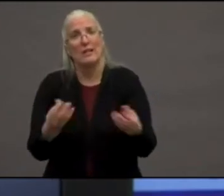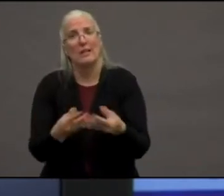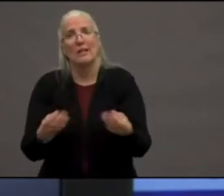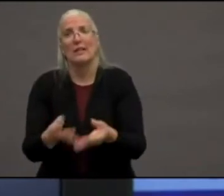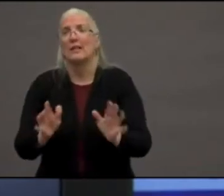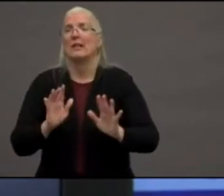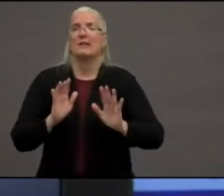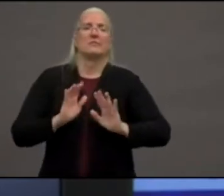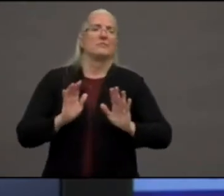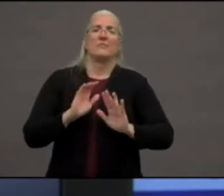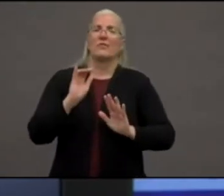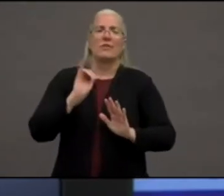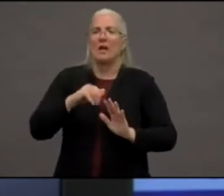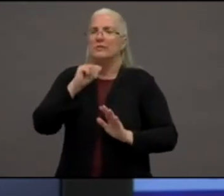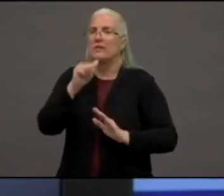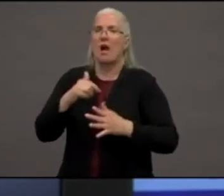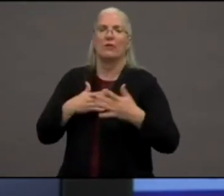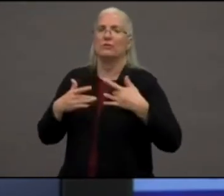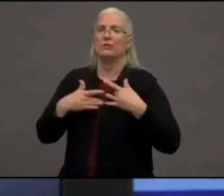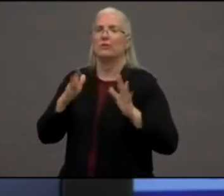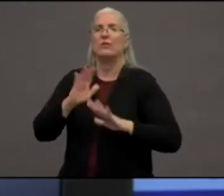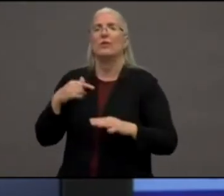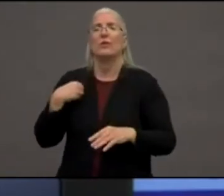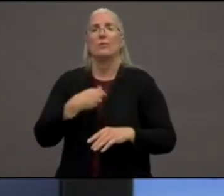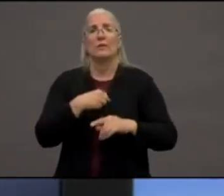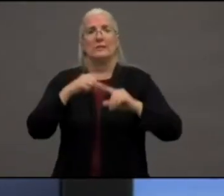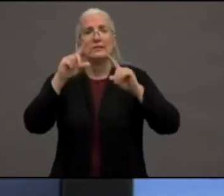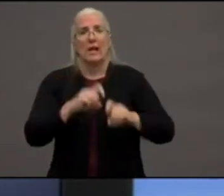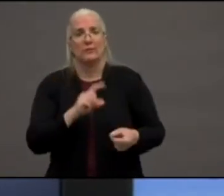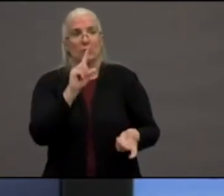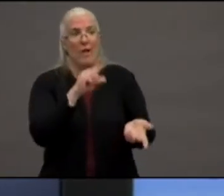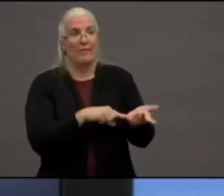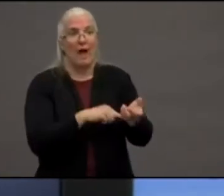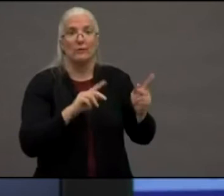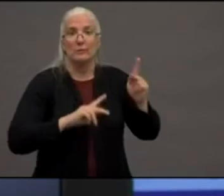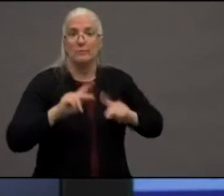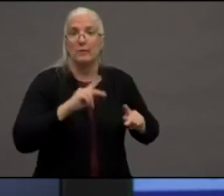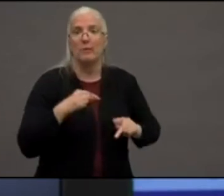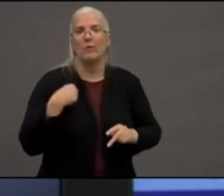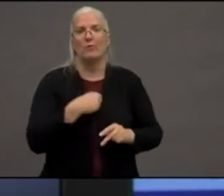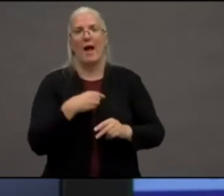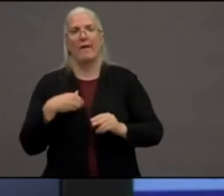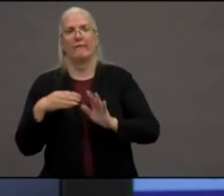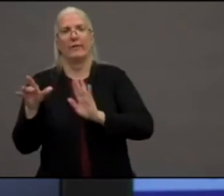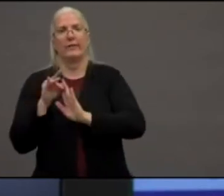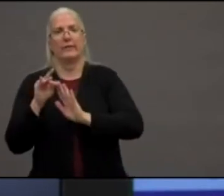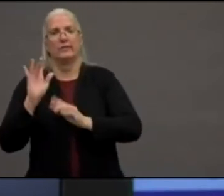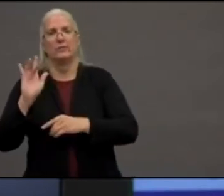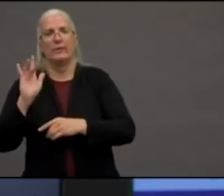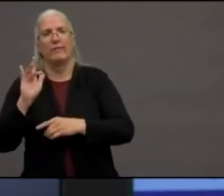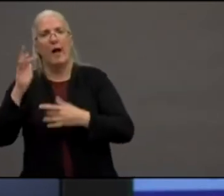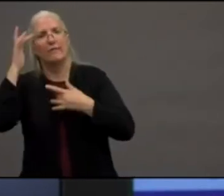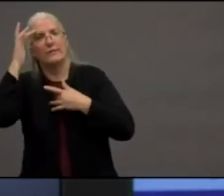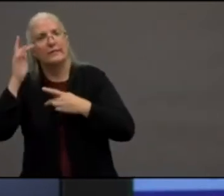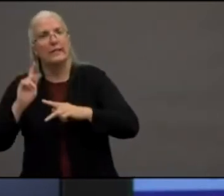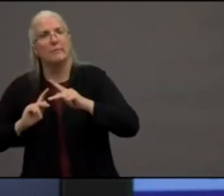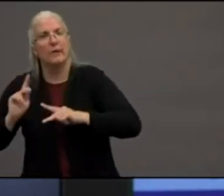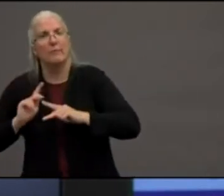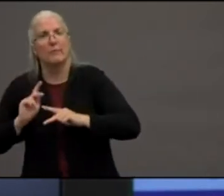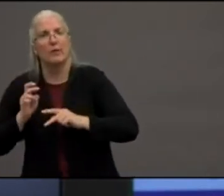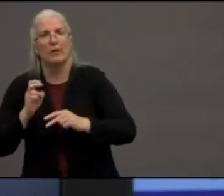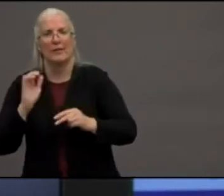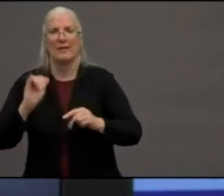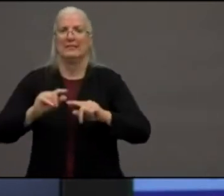say test 1,000 people and only have 25 positive cases, that's very different from, say, a county that only